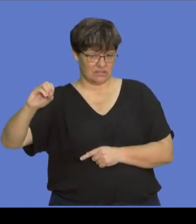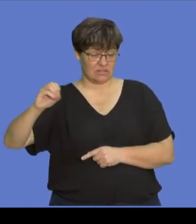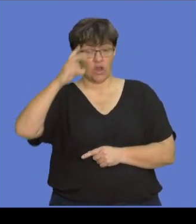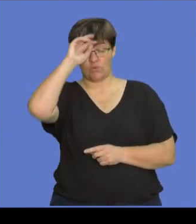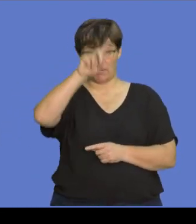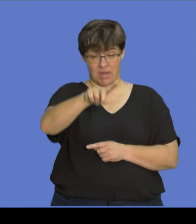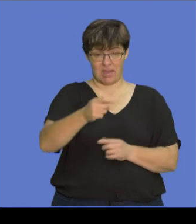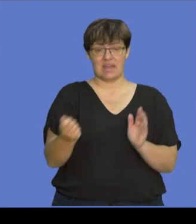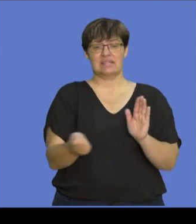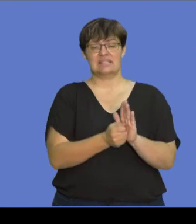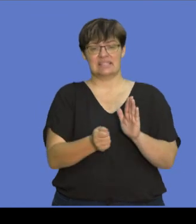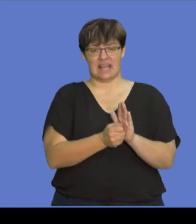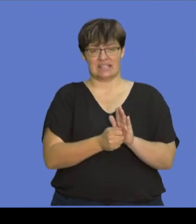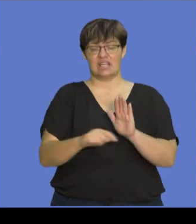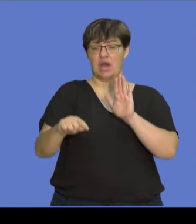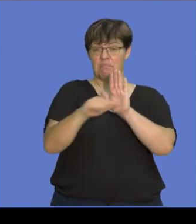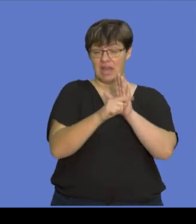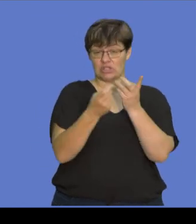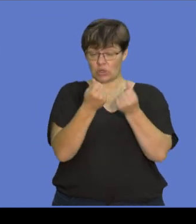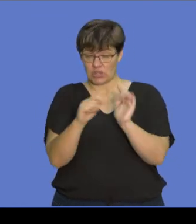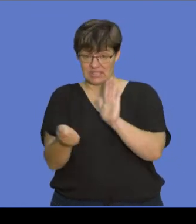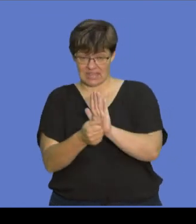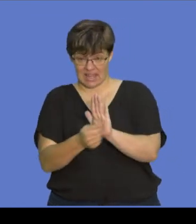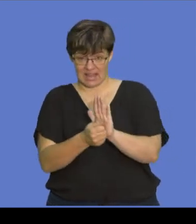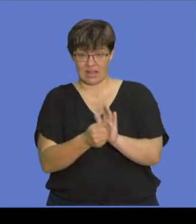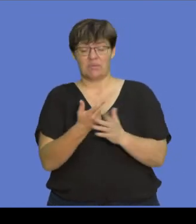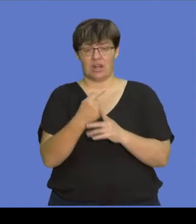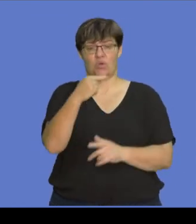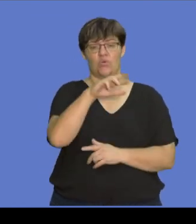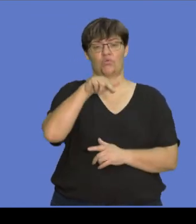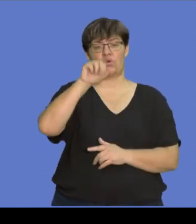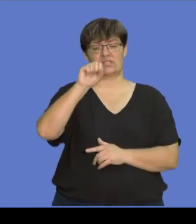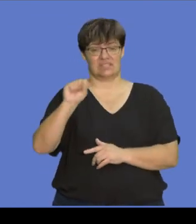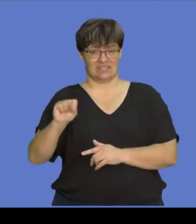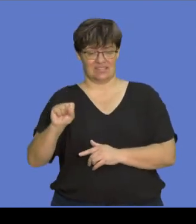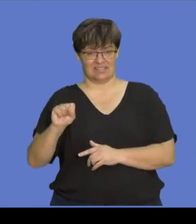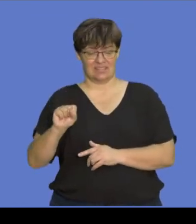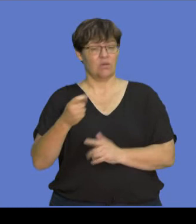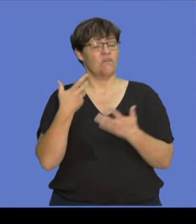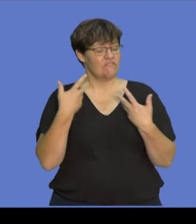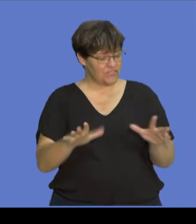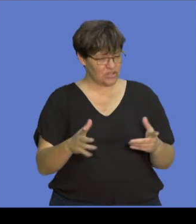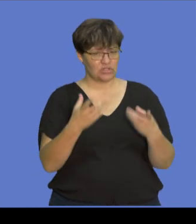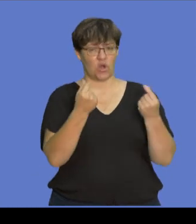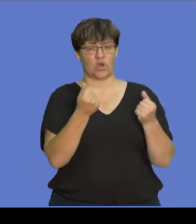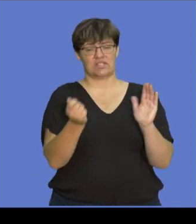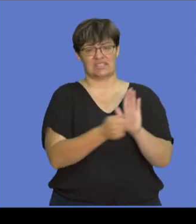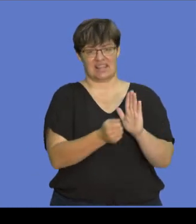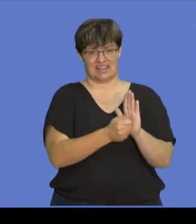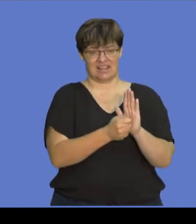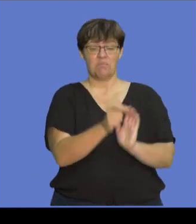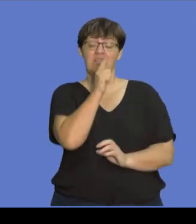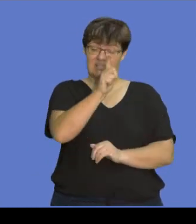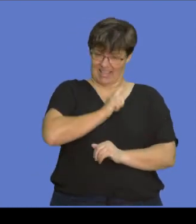sales minus cost of sales gives you gross profit. But in this case here, you had your cost of sales and you were told that